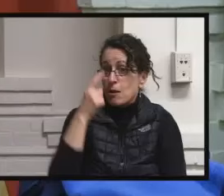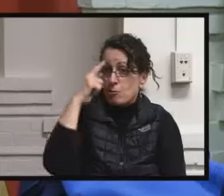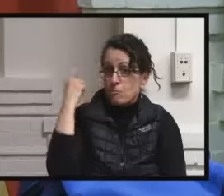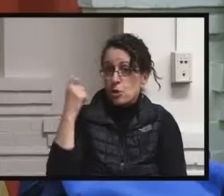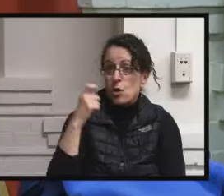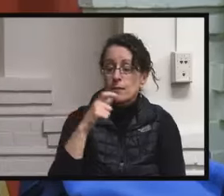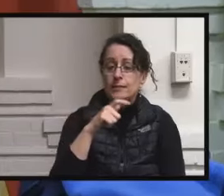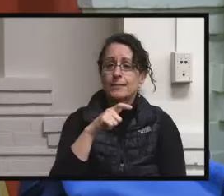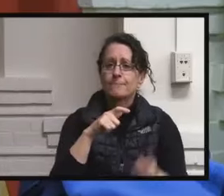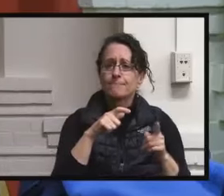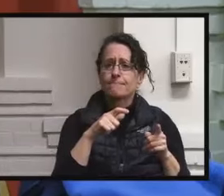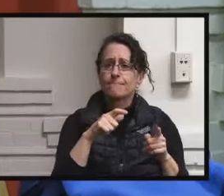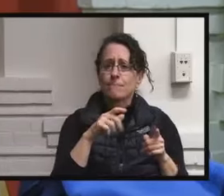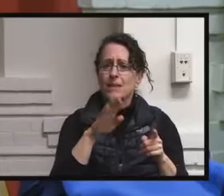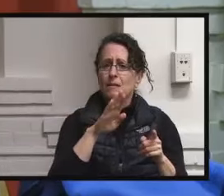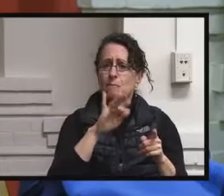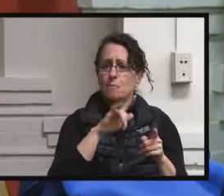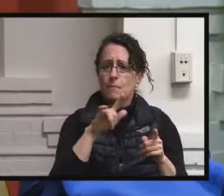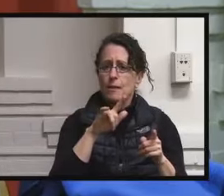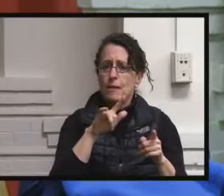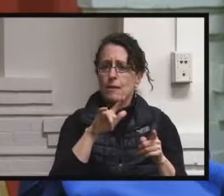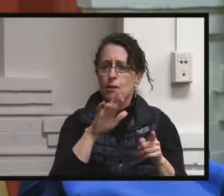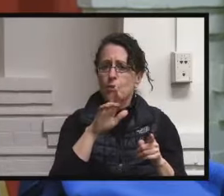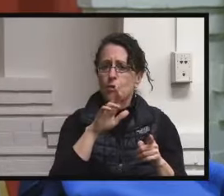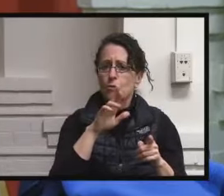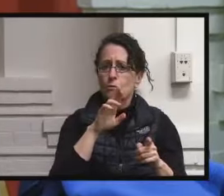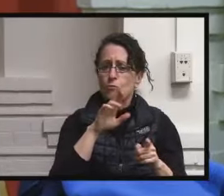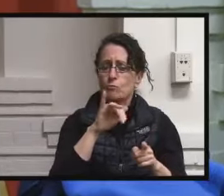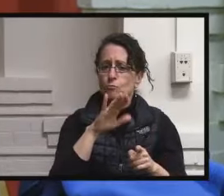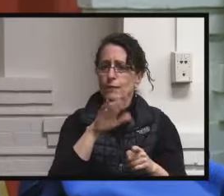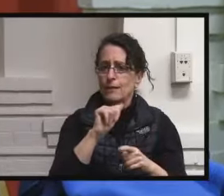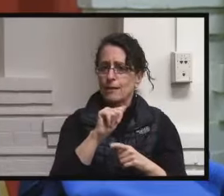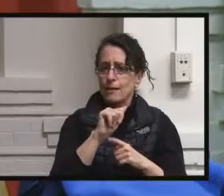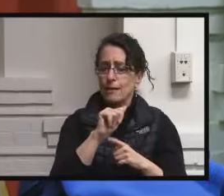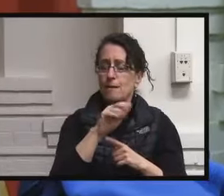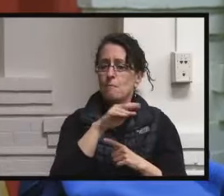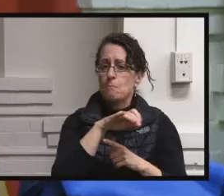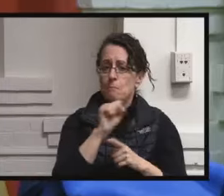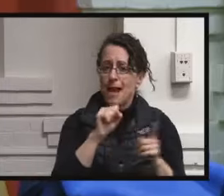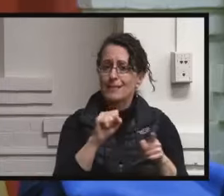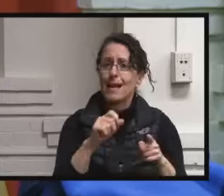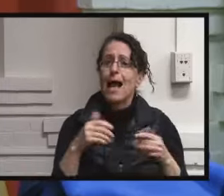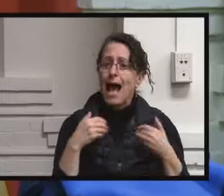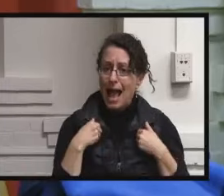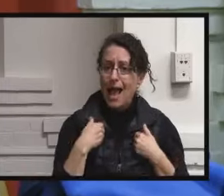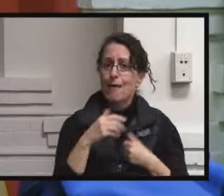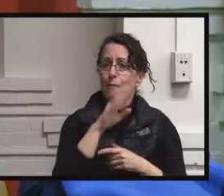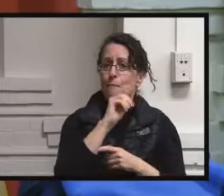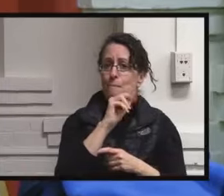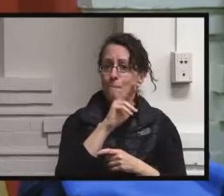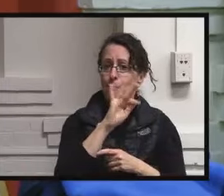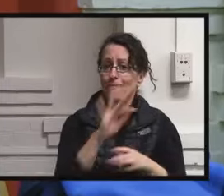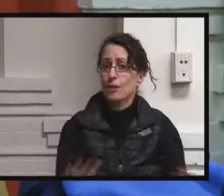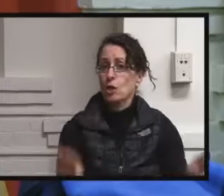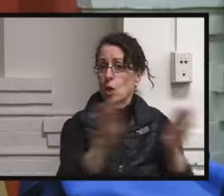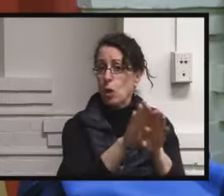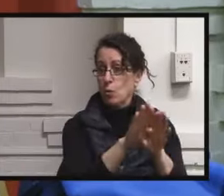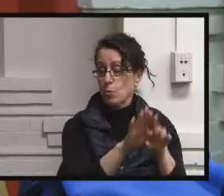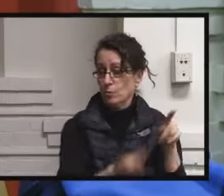in, I think it was Billerica, Mass, that closed. And the NRRA, who is a group